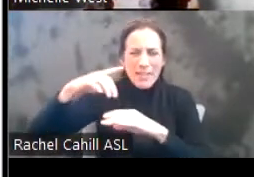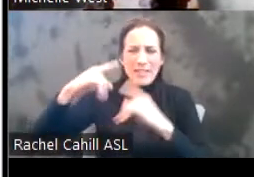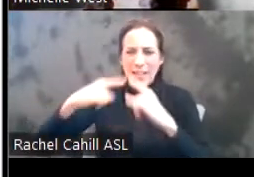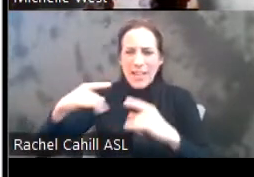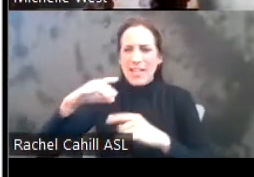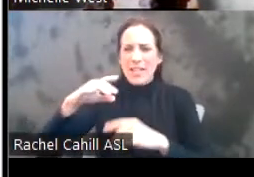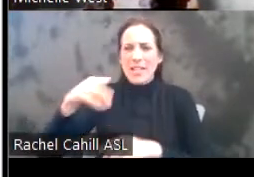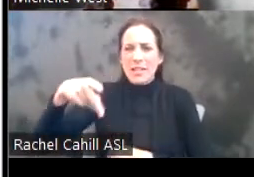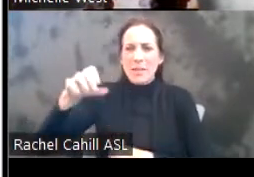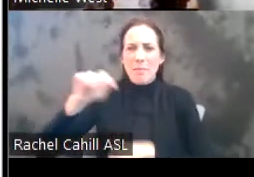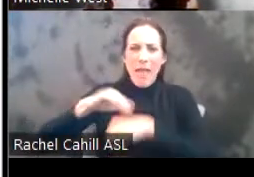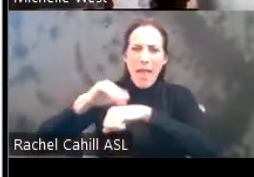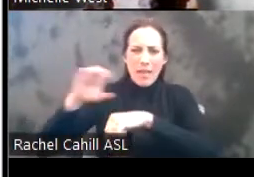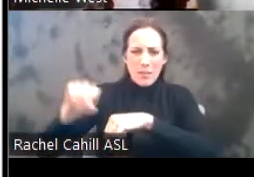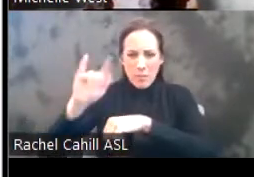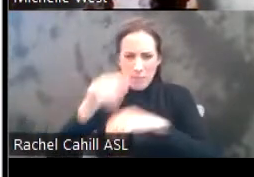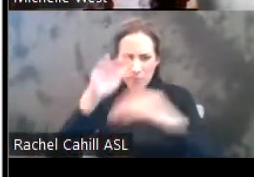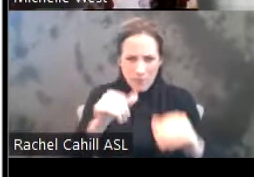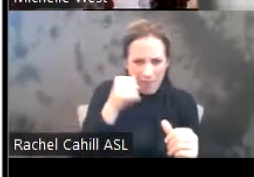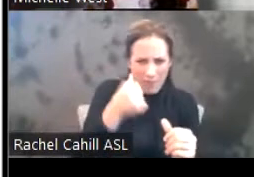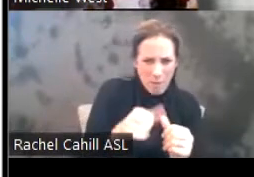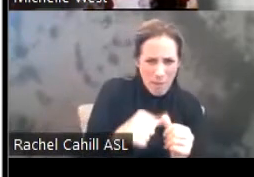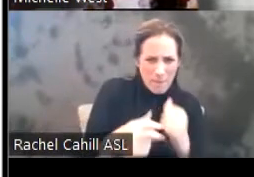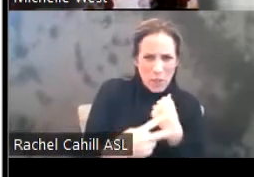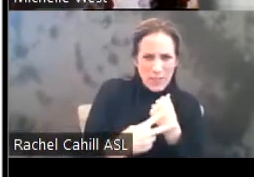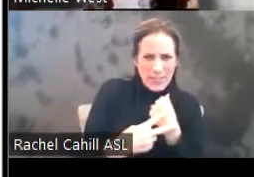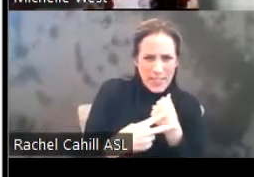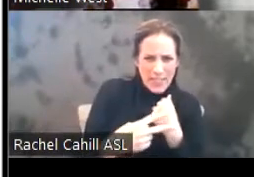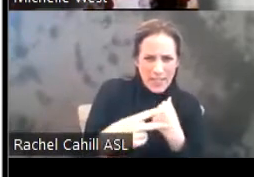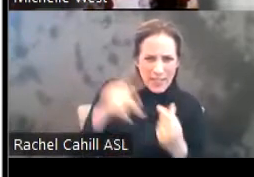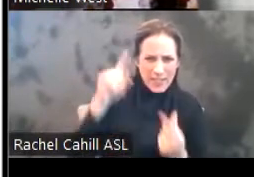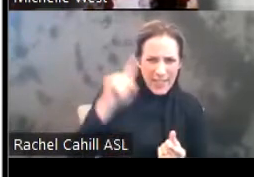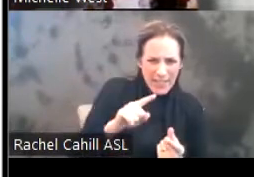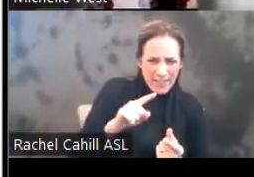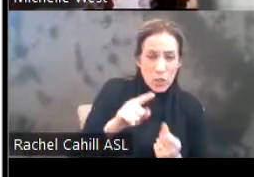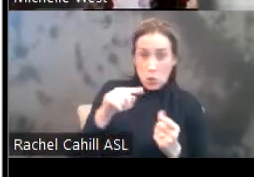I remember the savings. Do you mean like percentages?